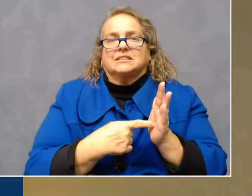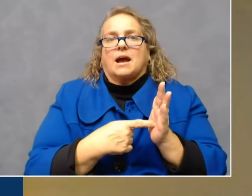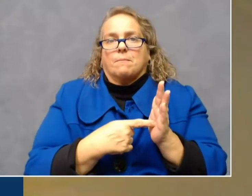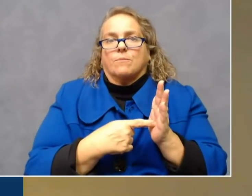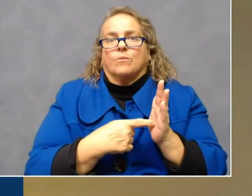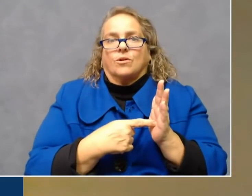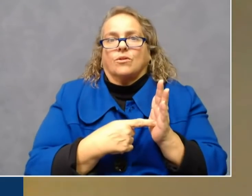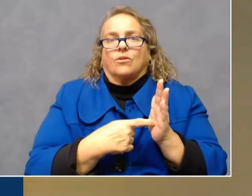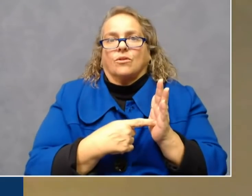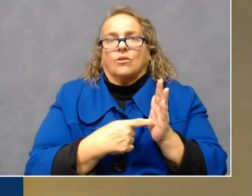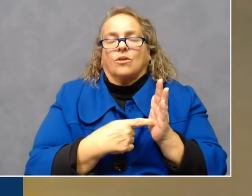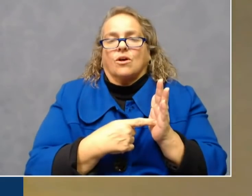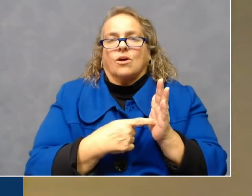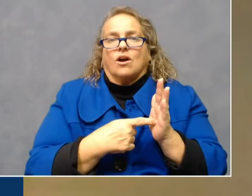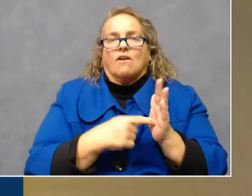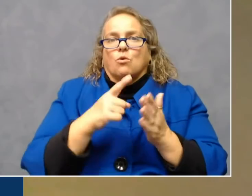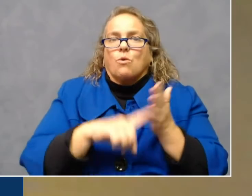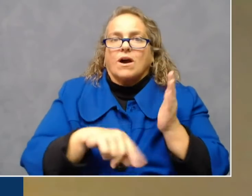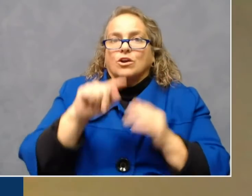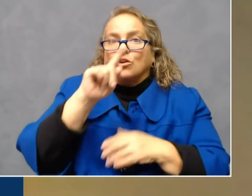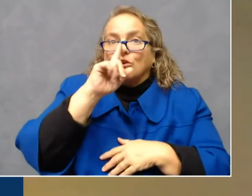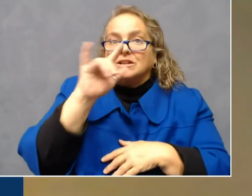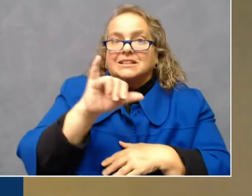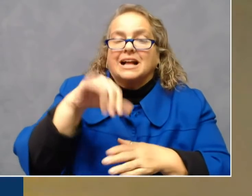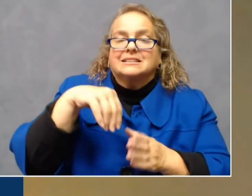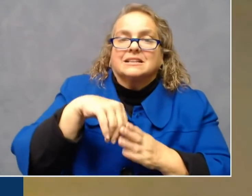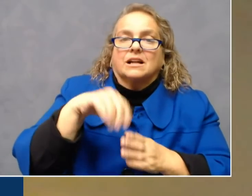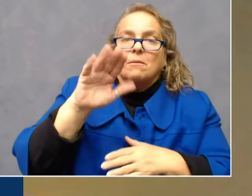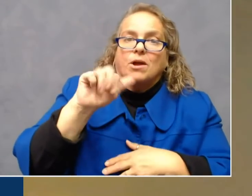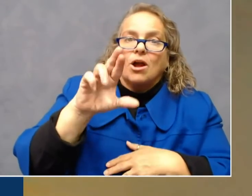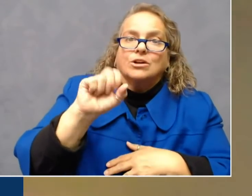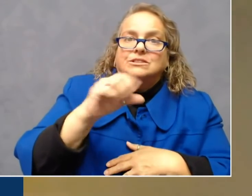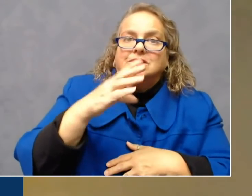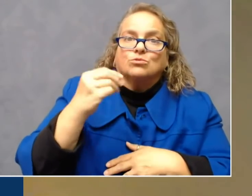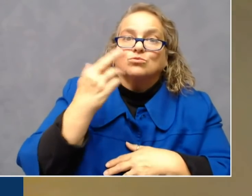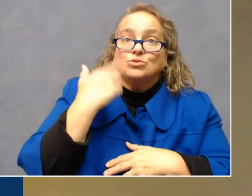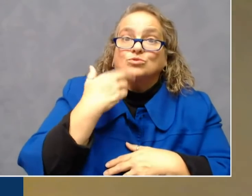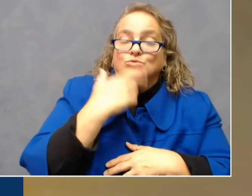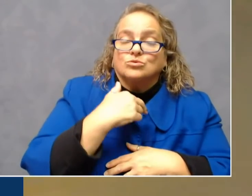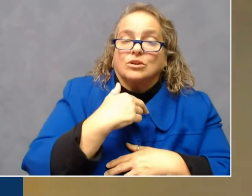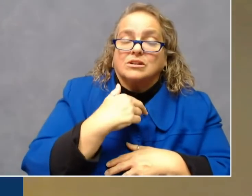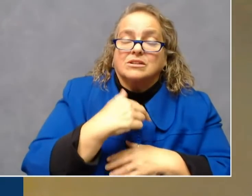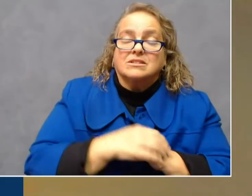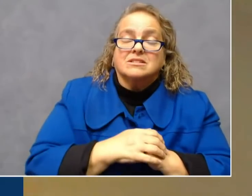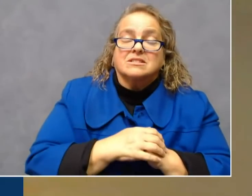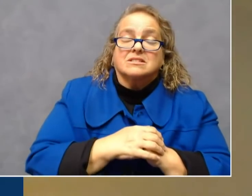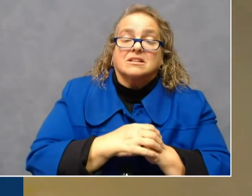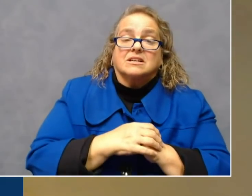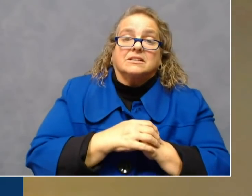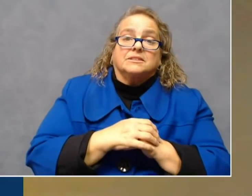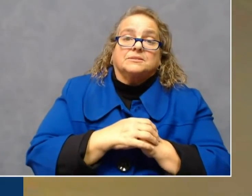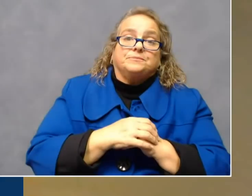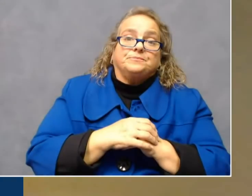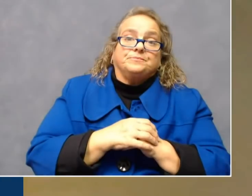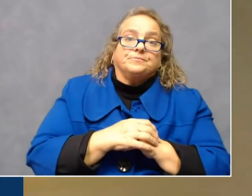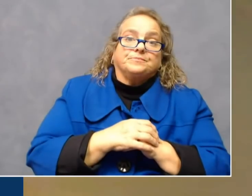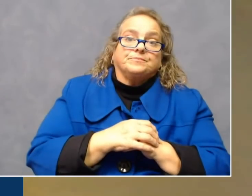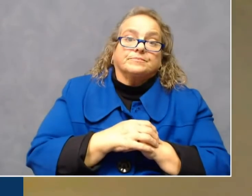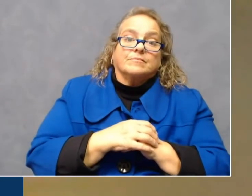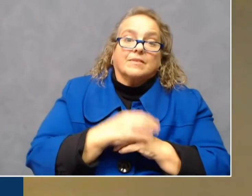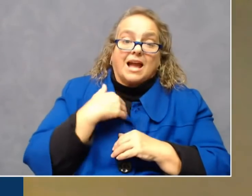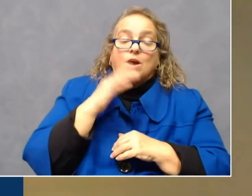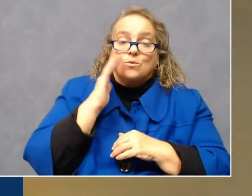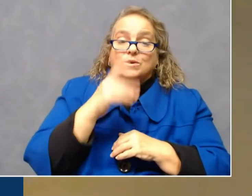what it looks like in bars and restaurants. I will say that we did by around